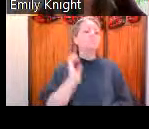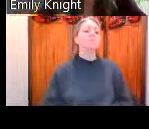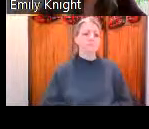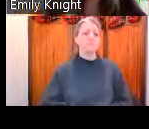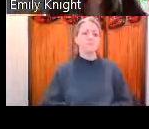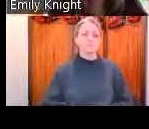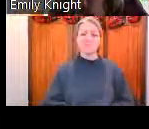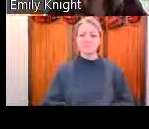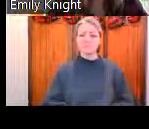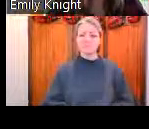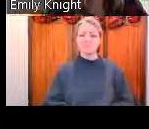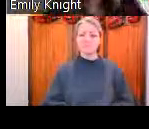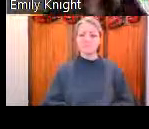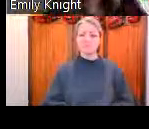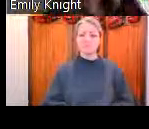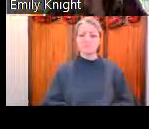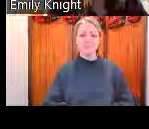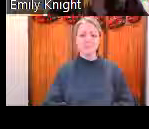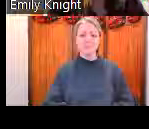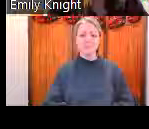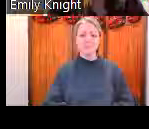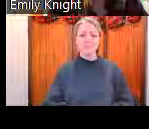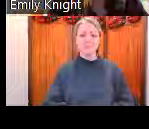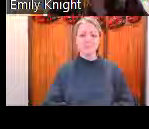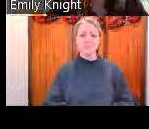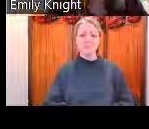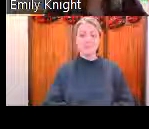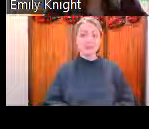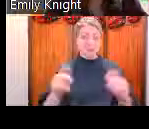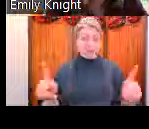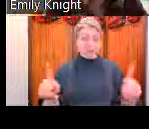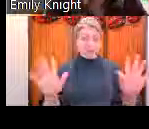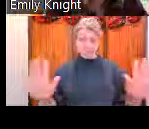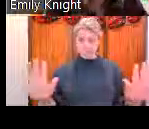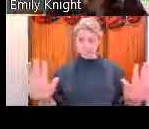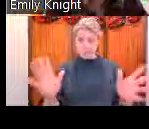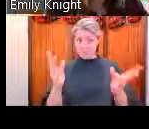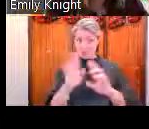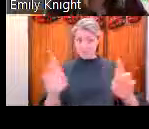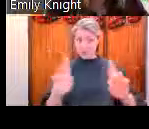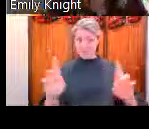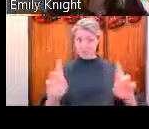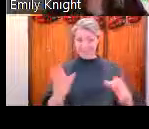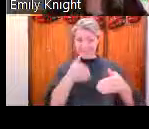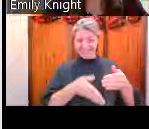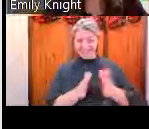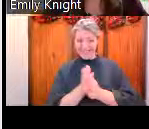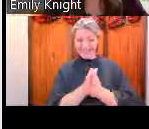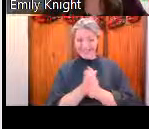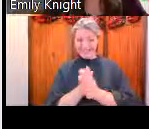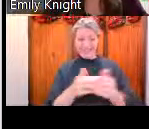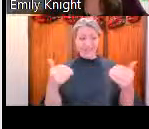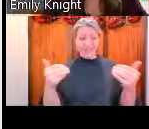Sorry, I think I am at the end of my housekeeping. I'm gonna go ahead